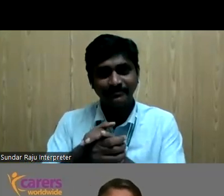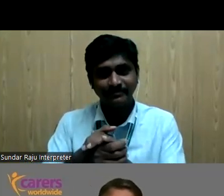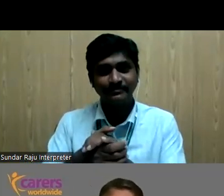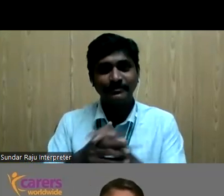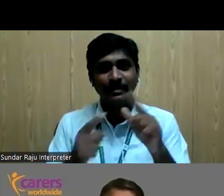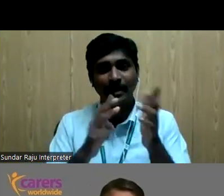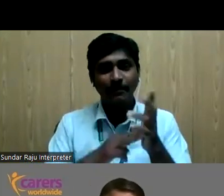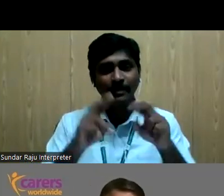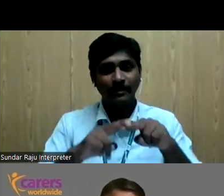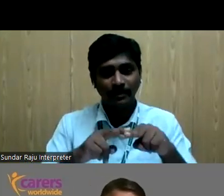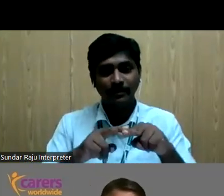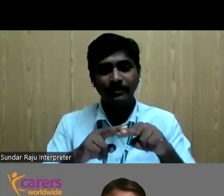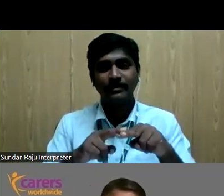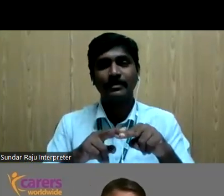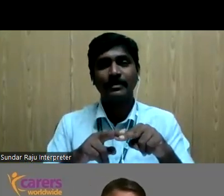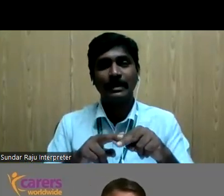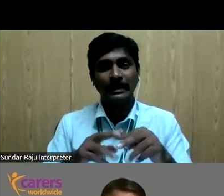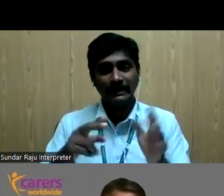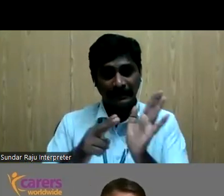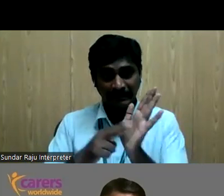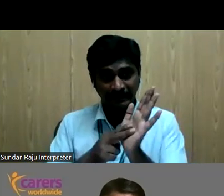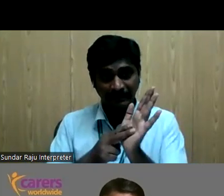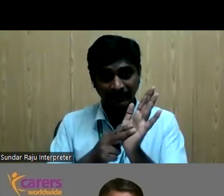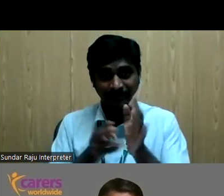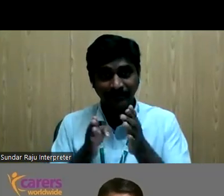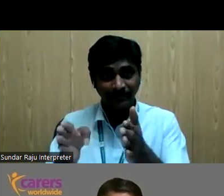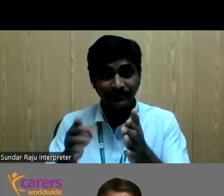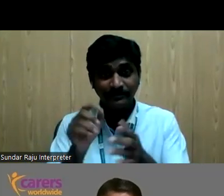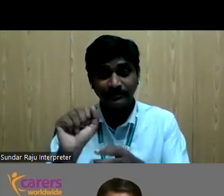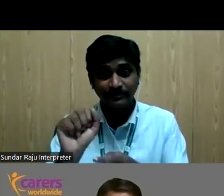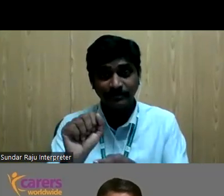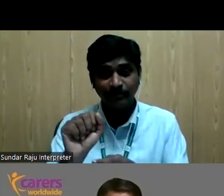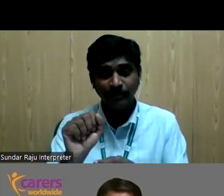for releasing the compendium guide for the